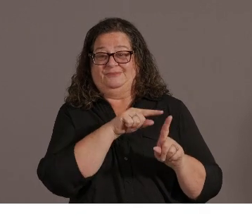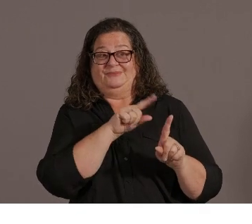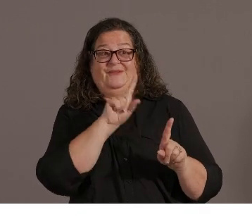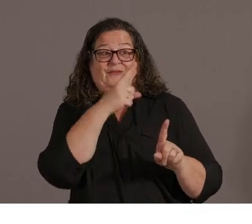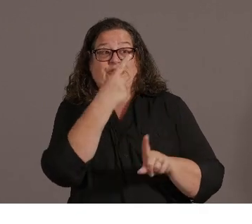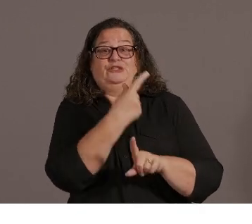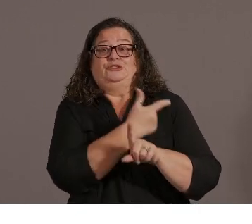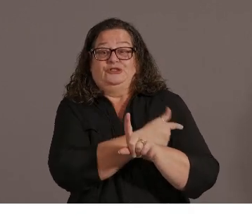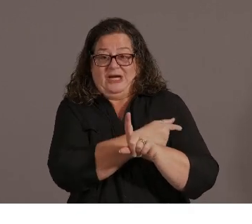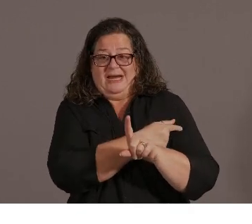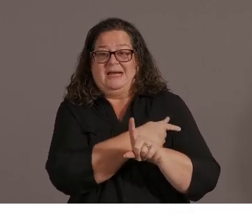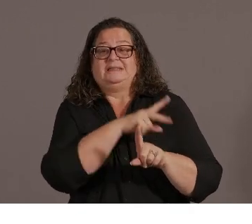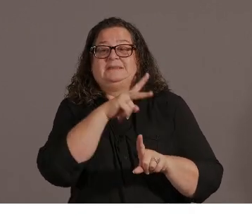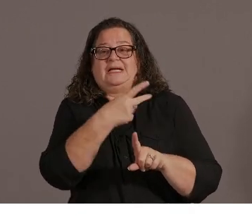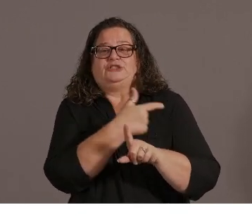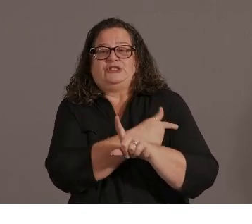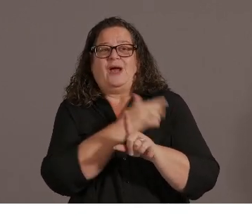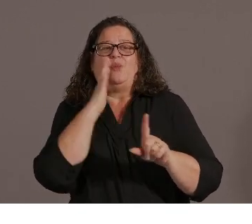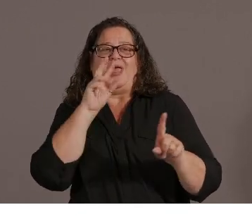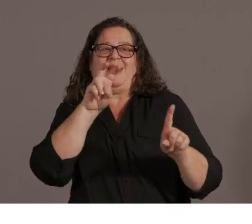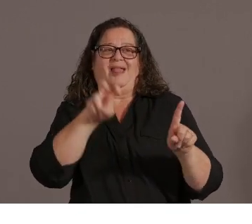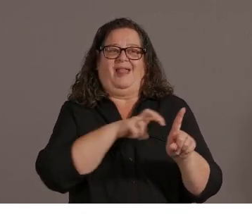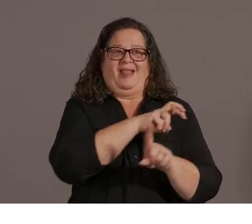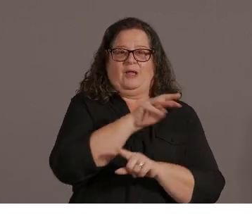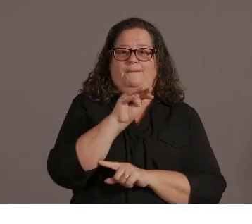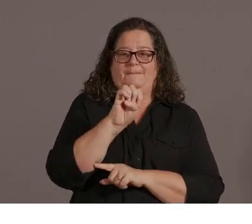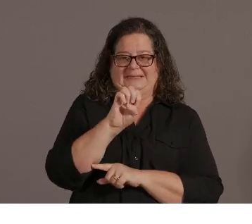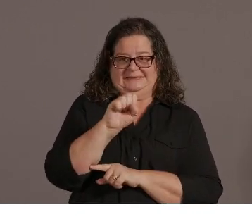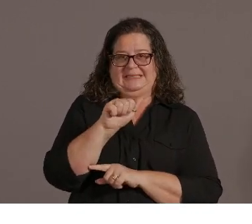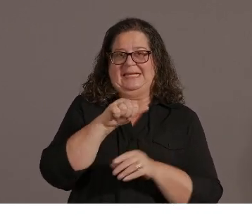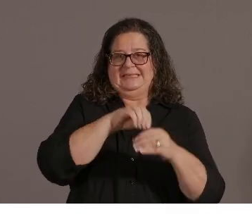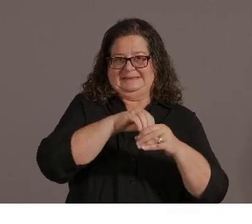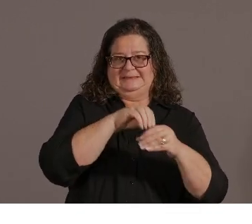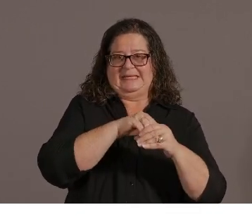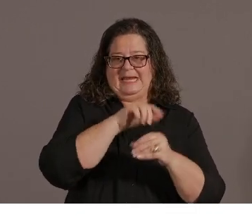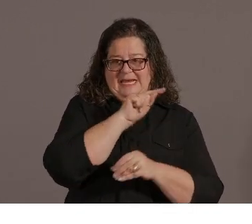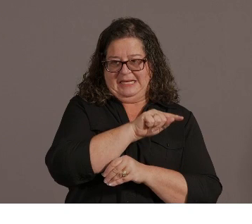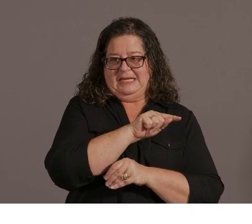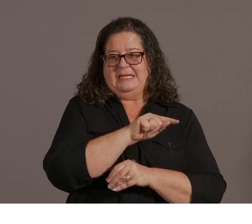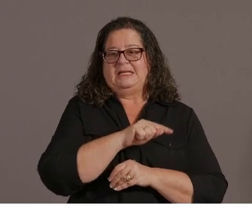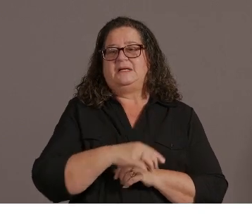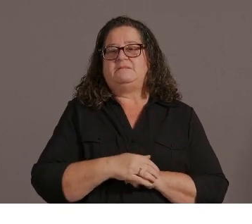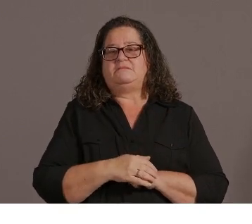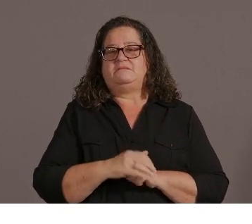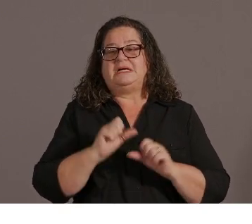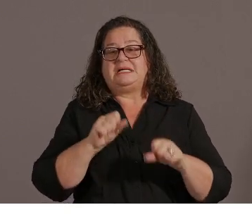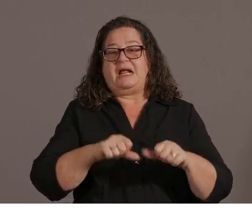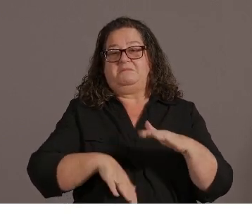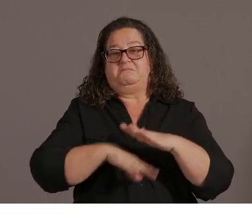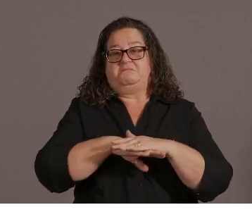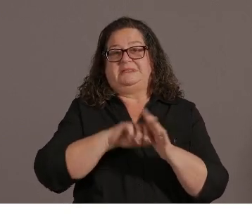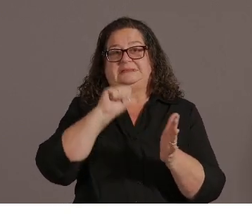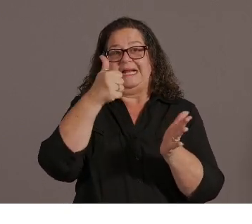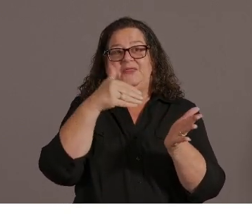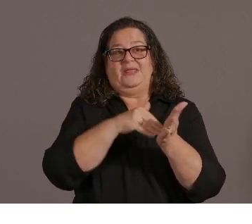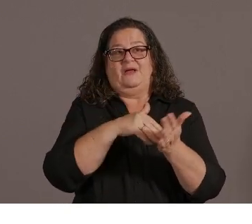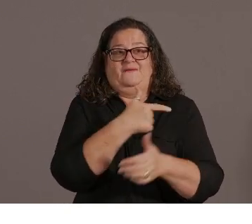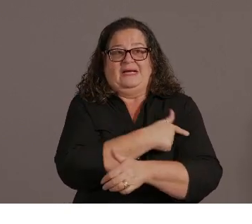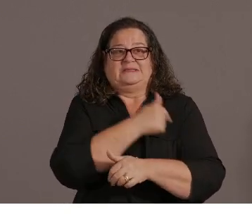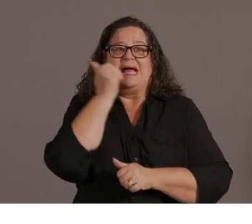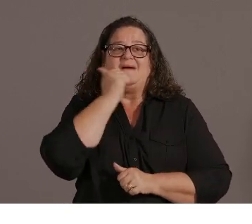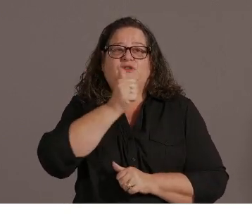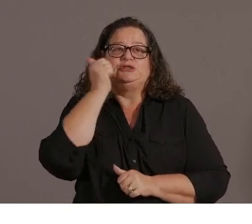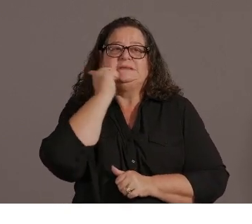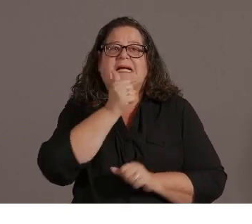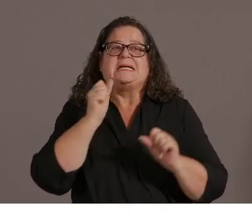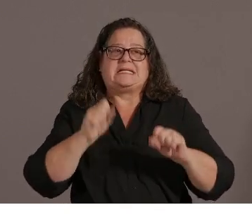is an indoor site that will be able to provide up to 10,000 vaccinations per day. So we're very excited about that. And we've